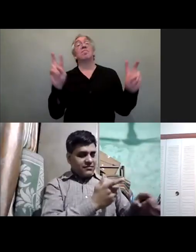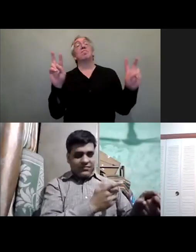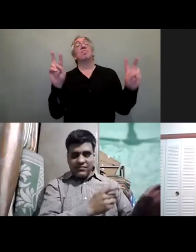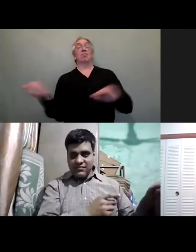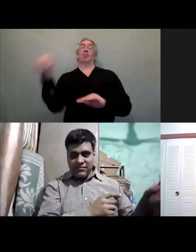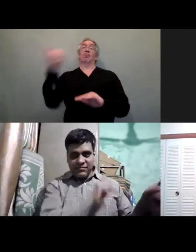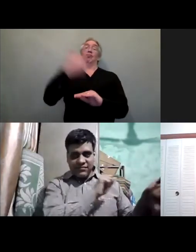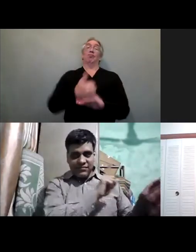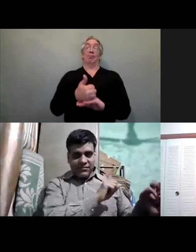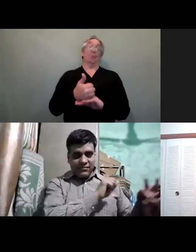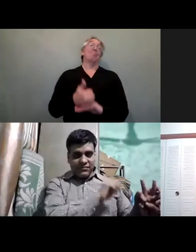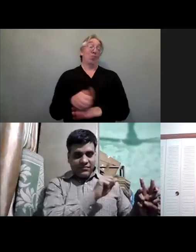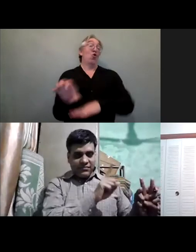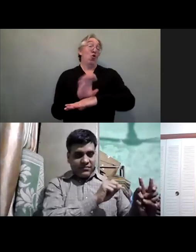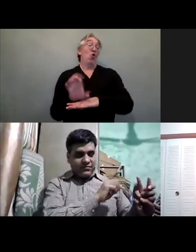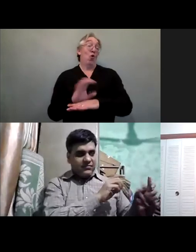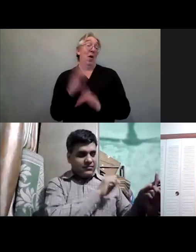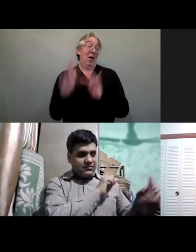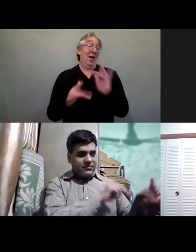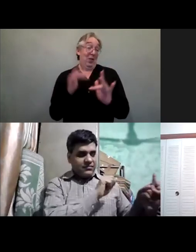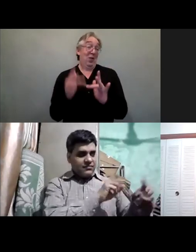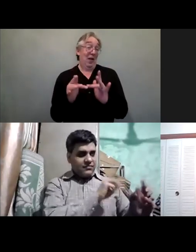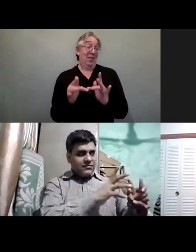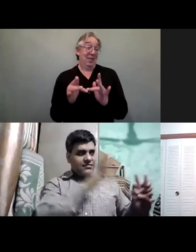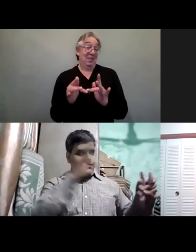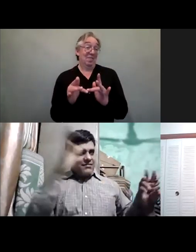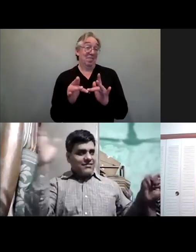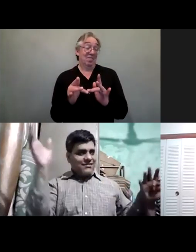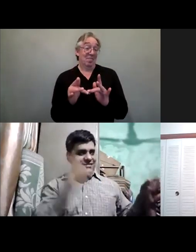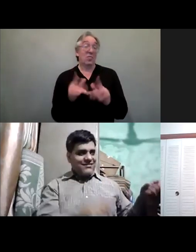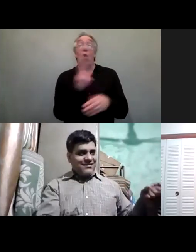learning environment, in a platform provided by Universidad